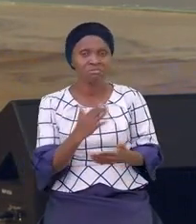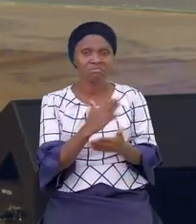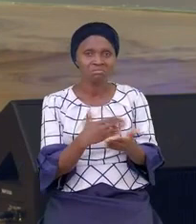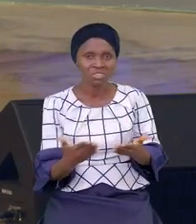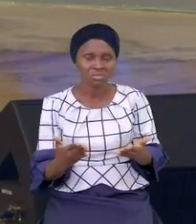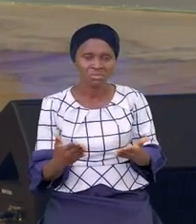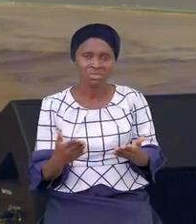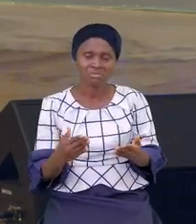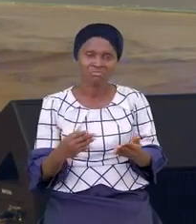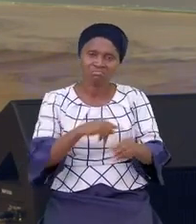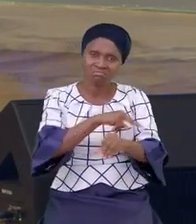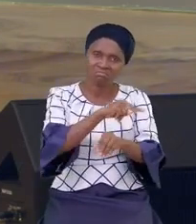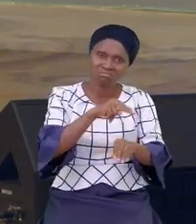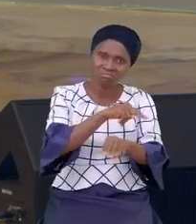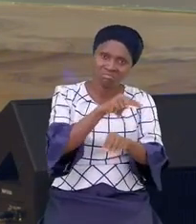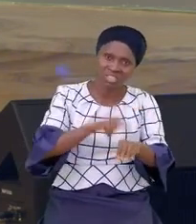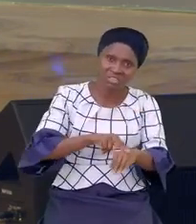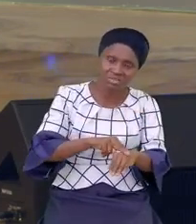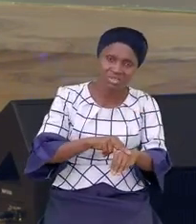something natural,